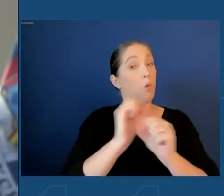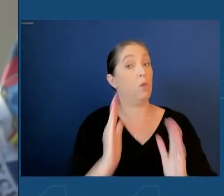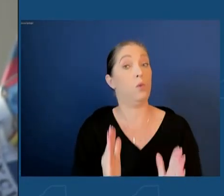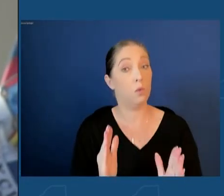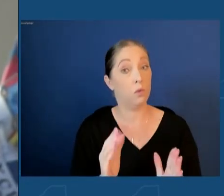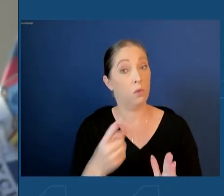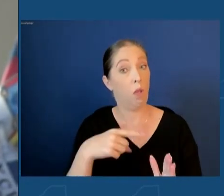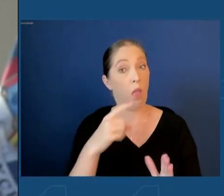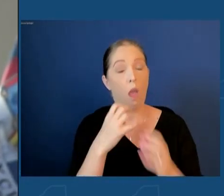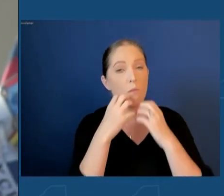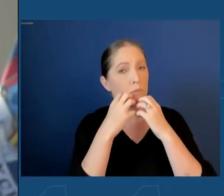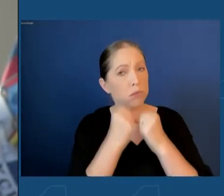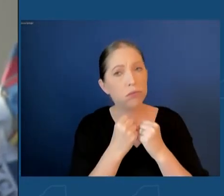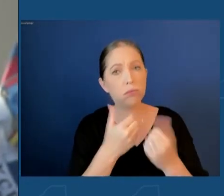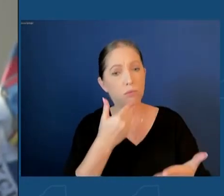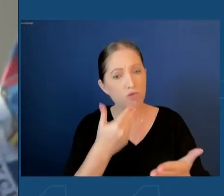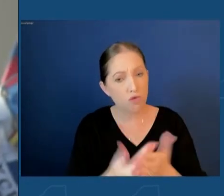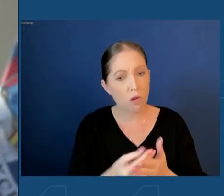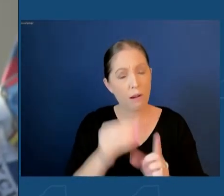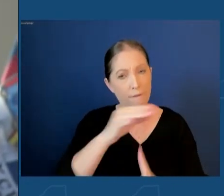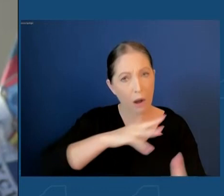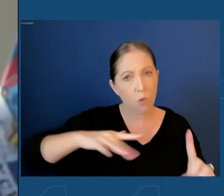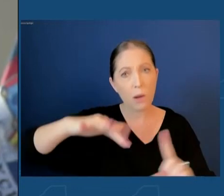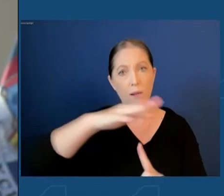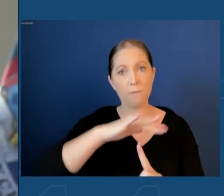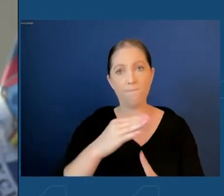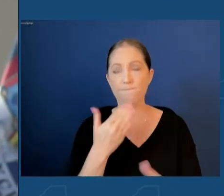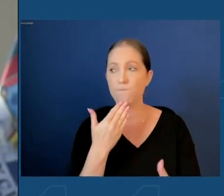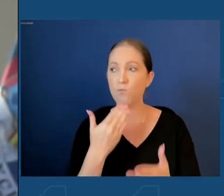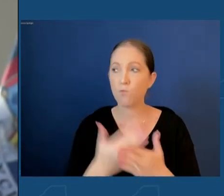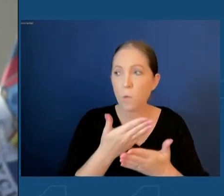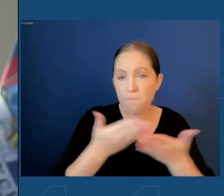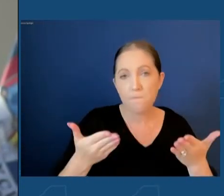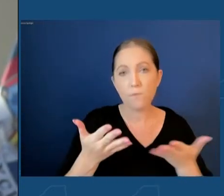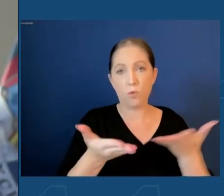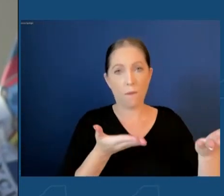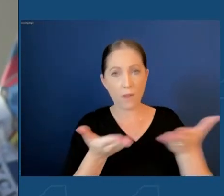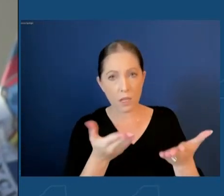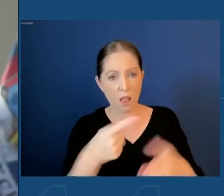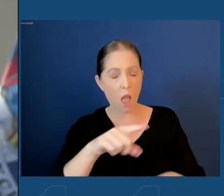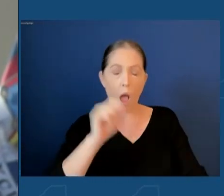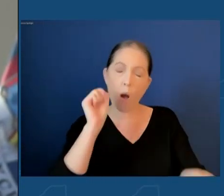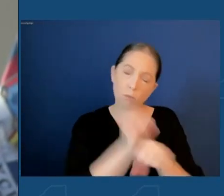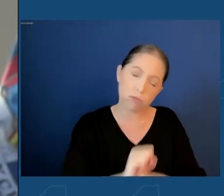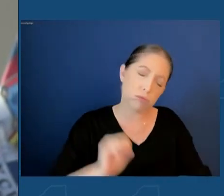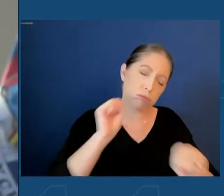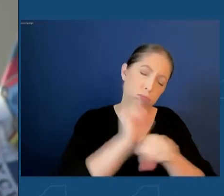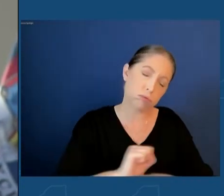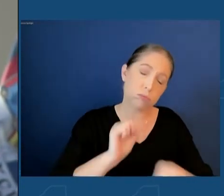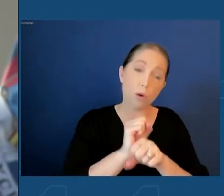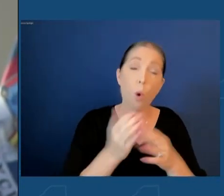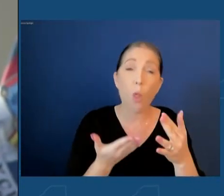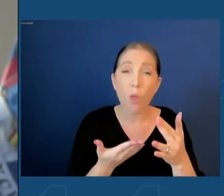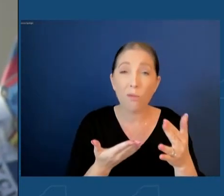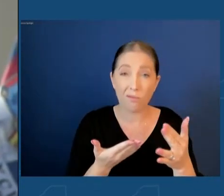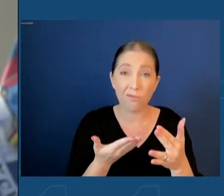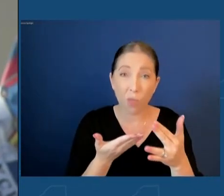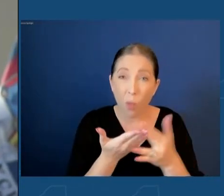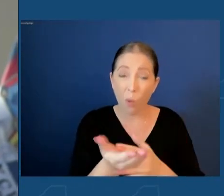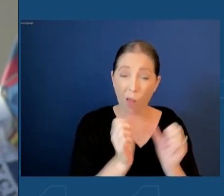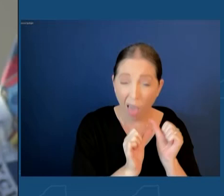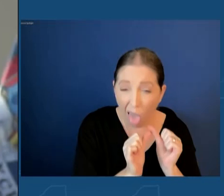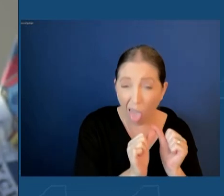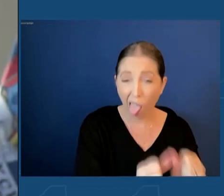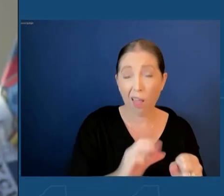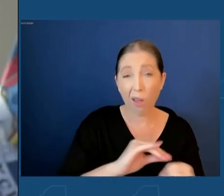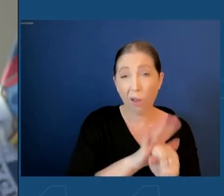great environment. They deserve to have the amenities, and they have worked so hard. They worked through a pandemic. Our airport workers are extraordinary.